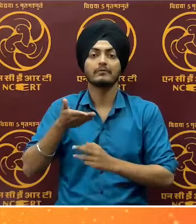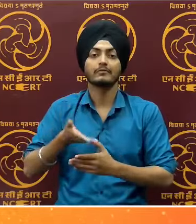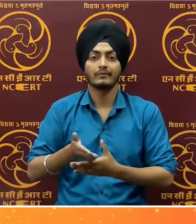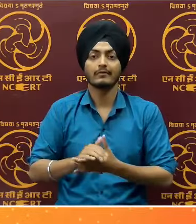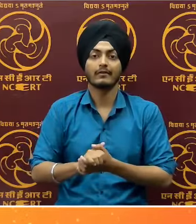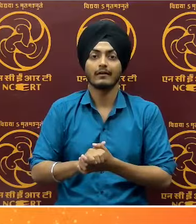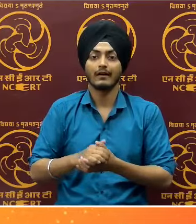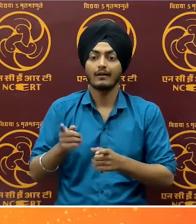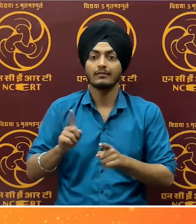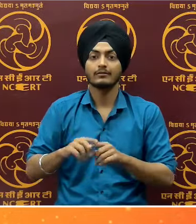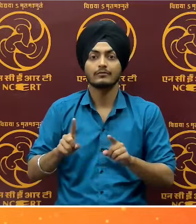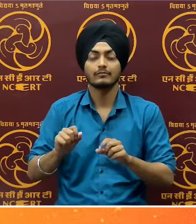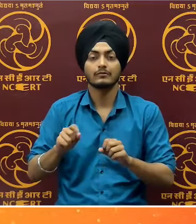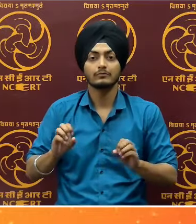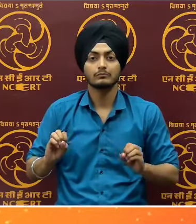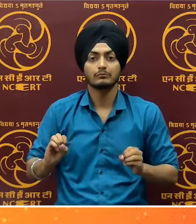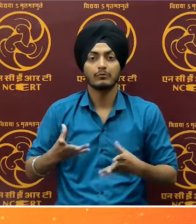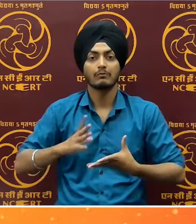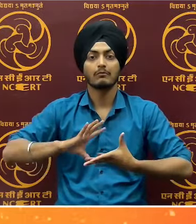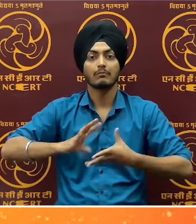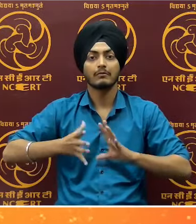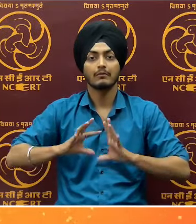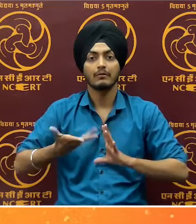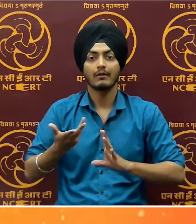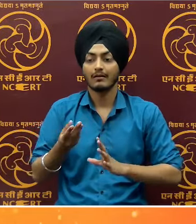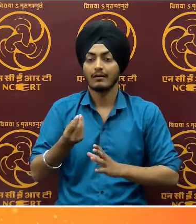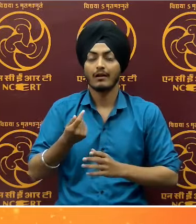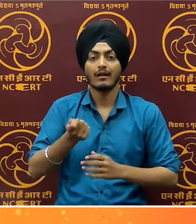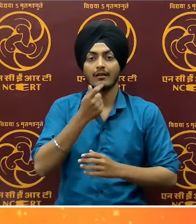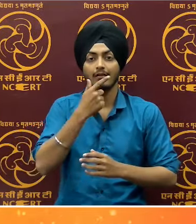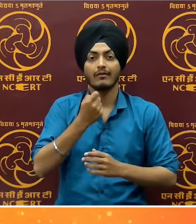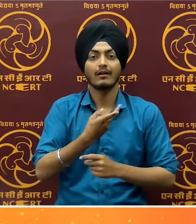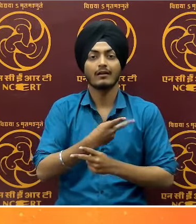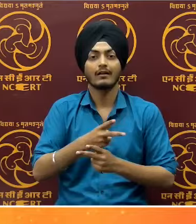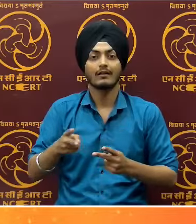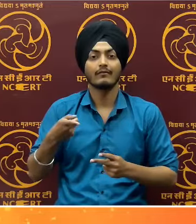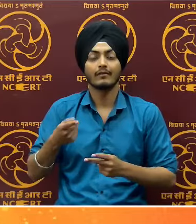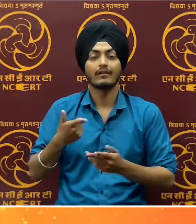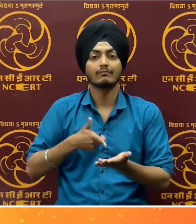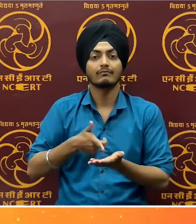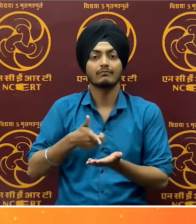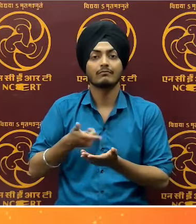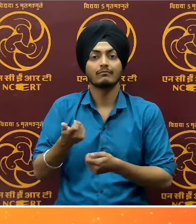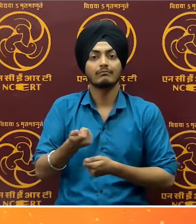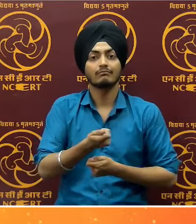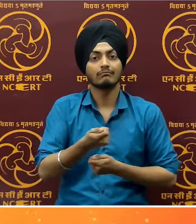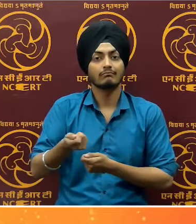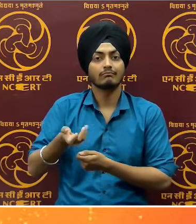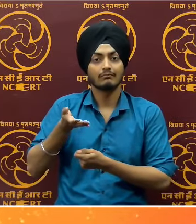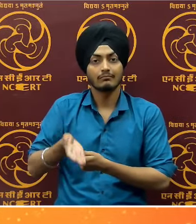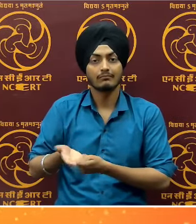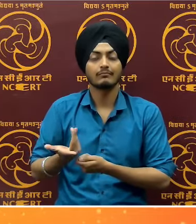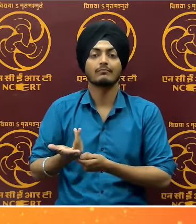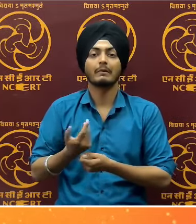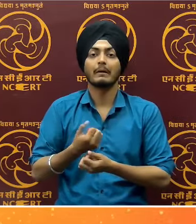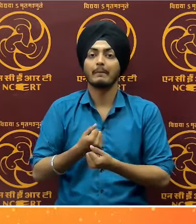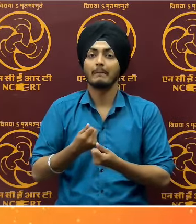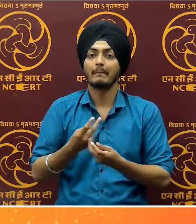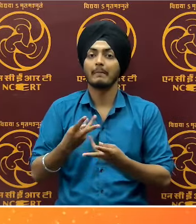machinery, introduction of fertilizer and the new seeds, which is also called as